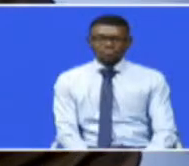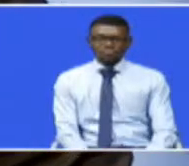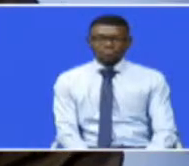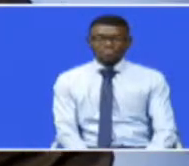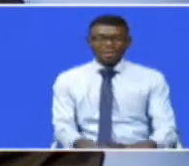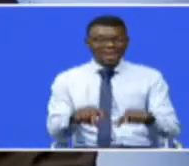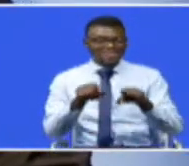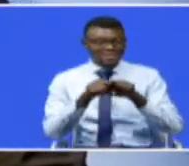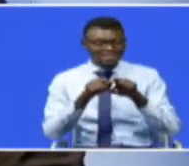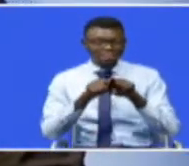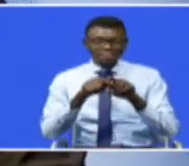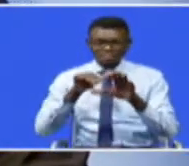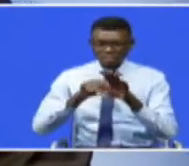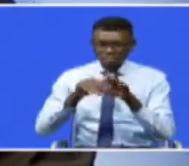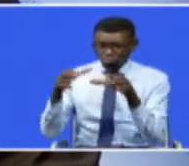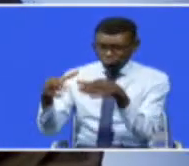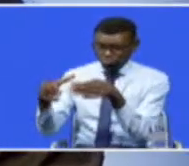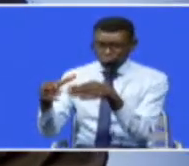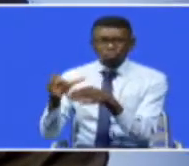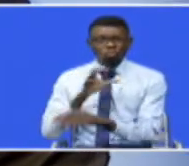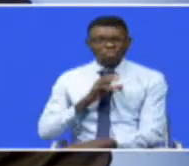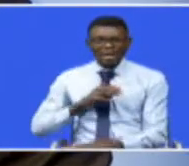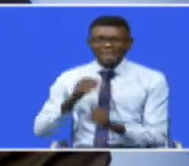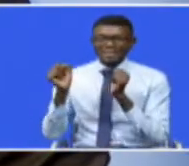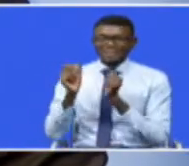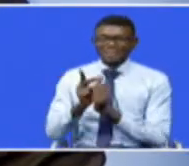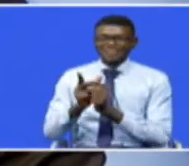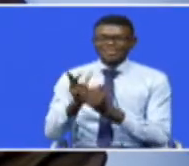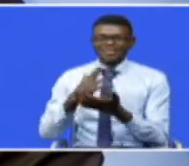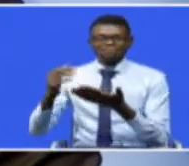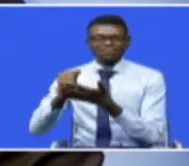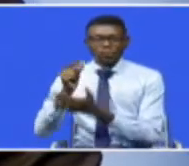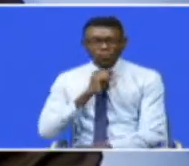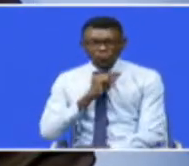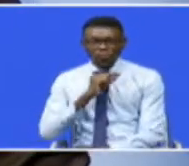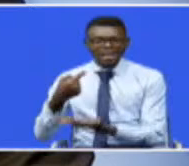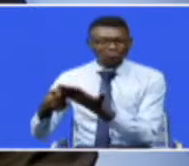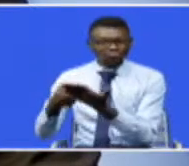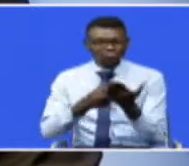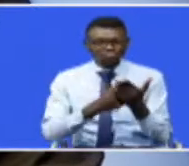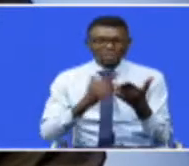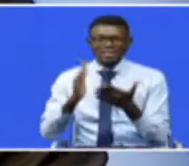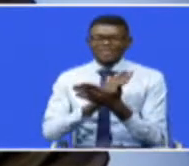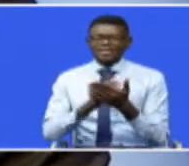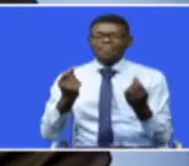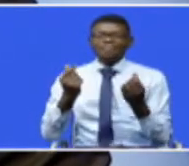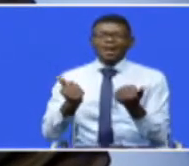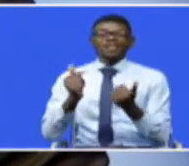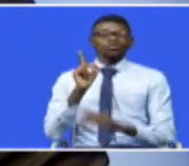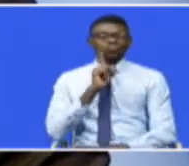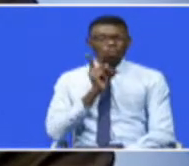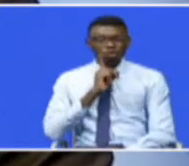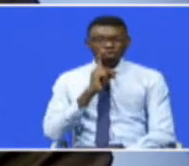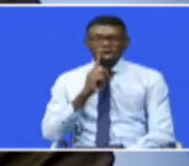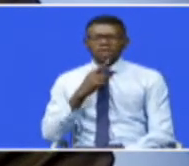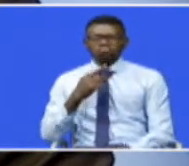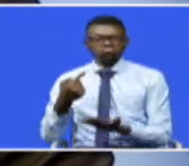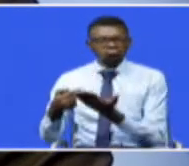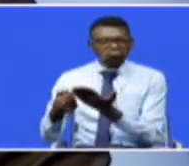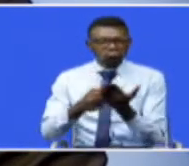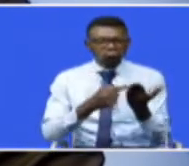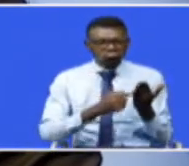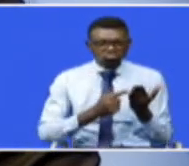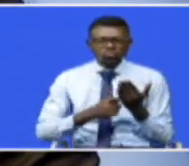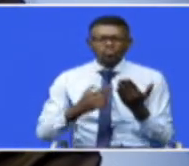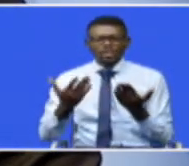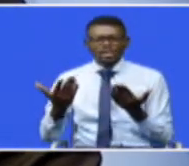At the same time, the 12-member committee established to unlock the revenue-sharing stalemate will start sittings tomorrow to consider a proposal by